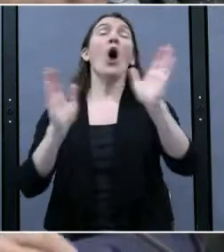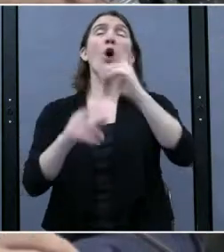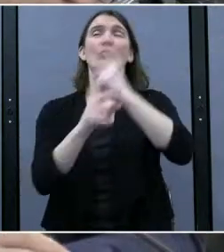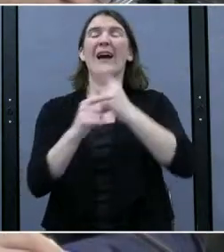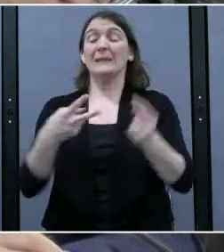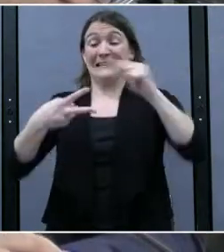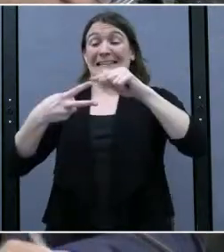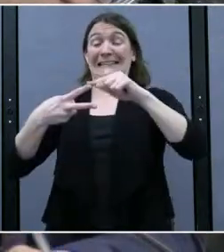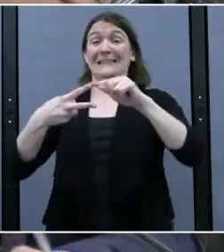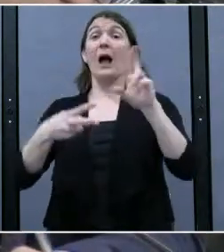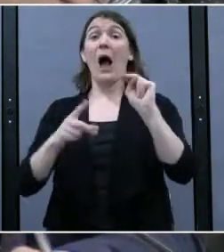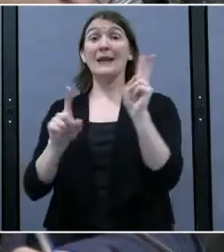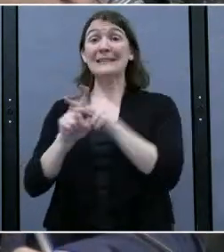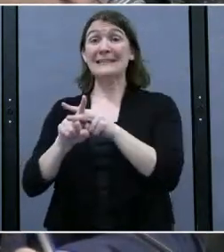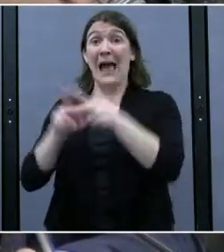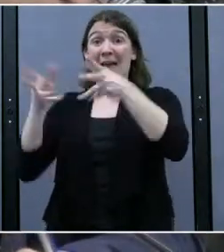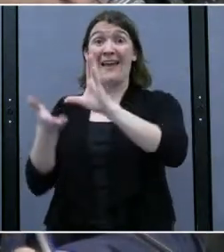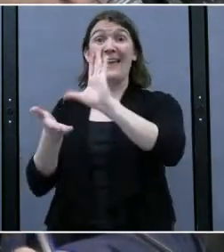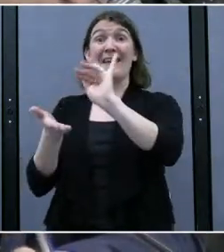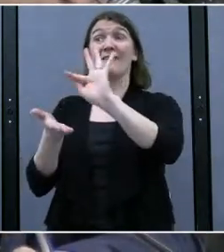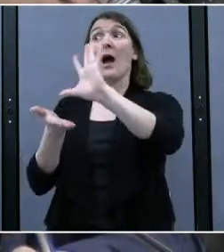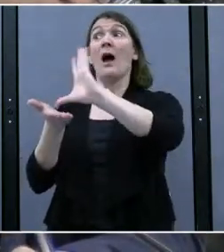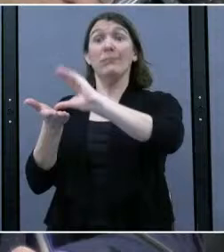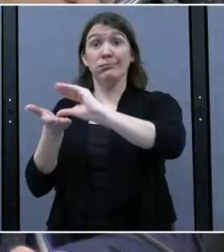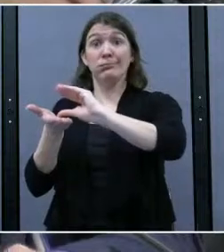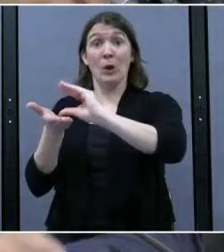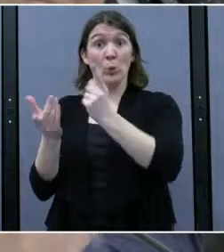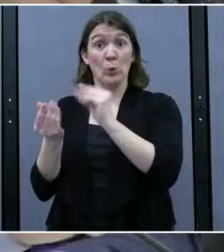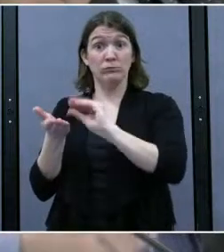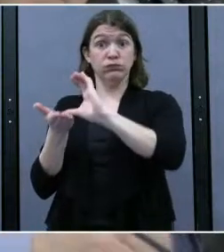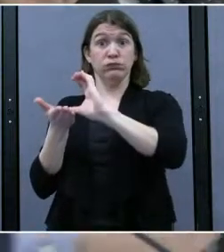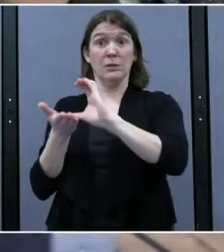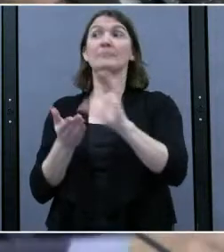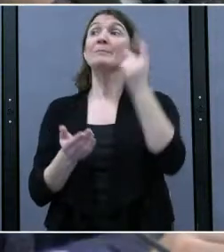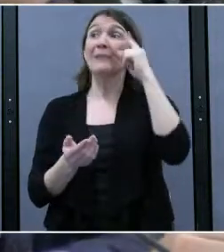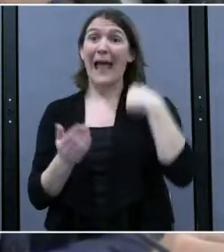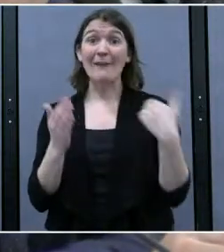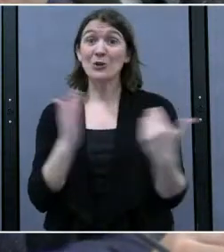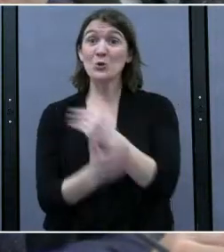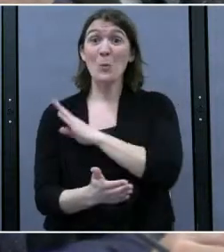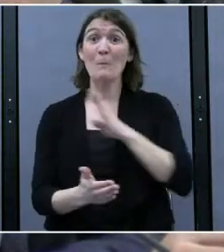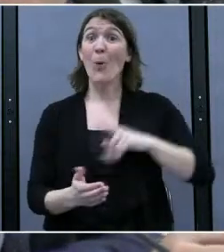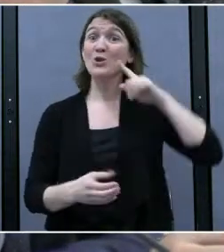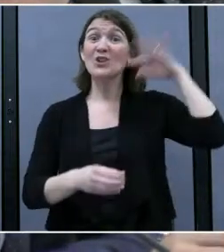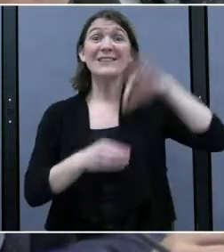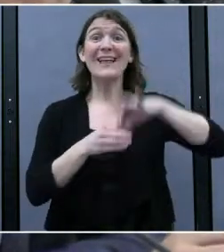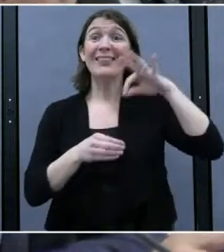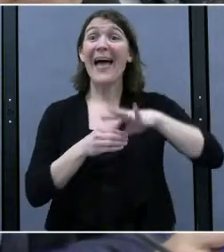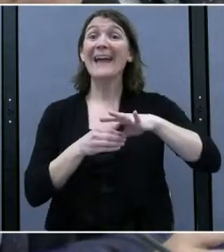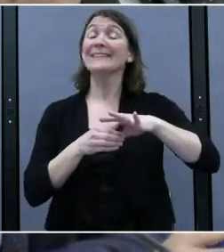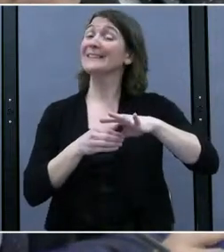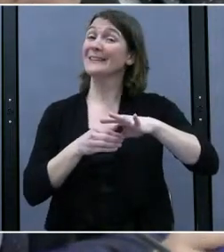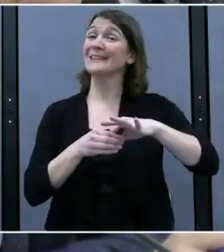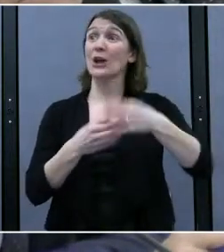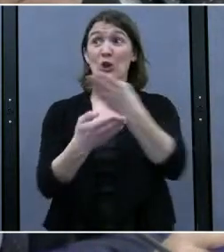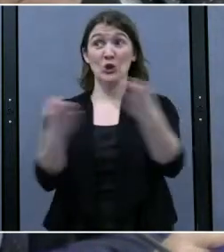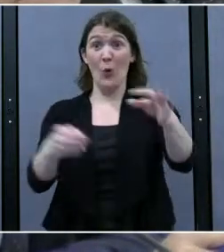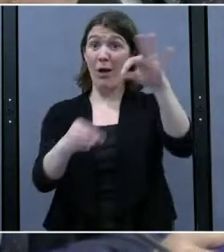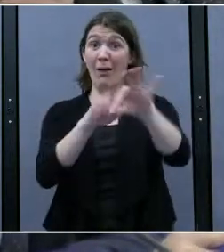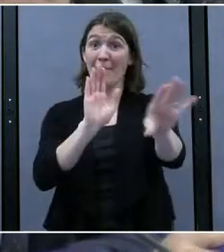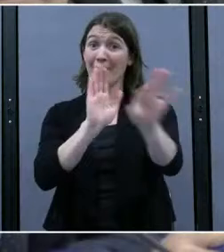the fund balance. Thank you. Yeah. So there's a new board that just, got voted in by you